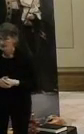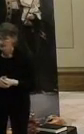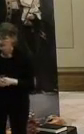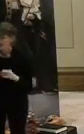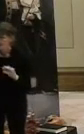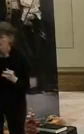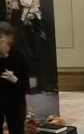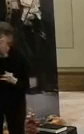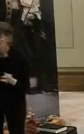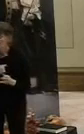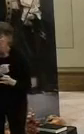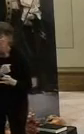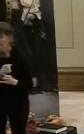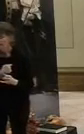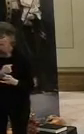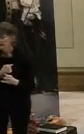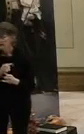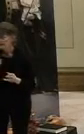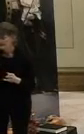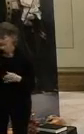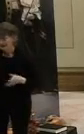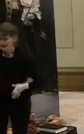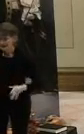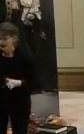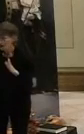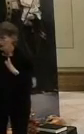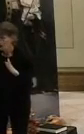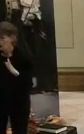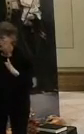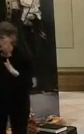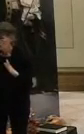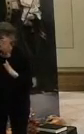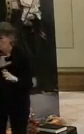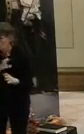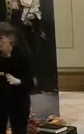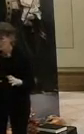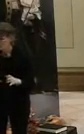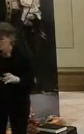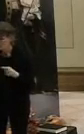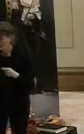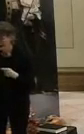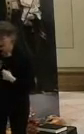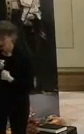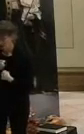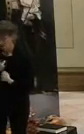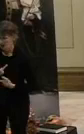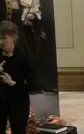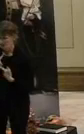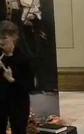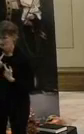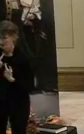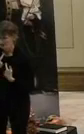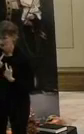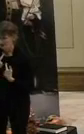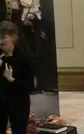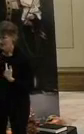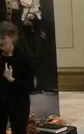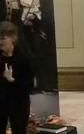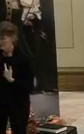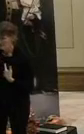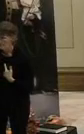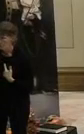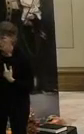us today to allow Christ to reign in our lives. It's a very simple